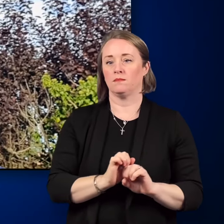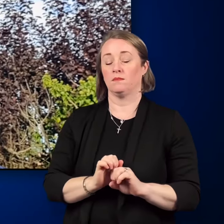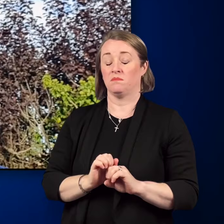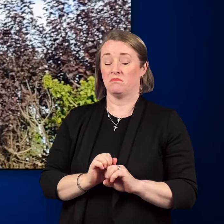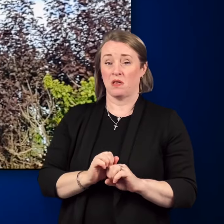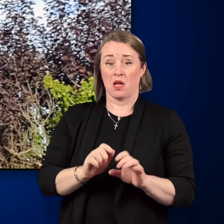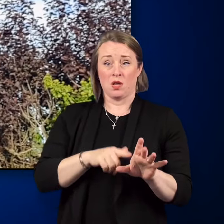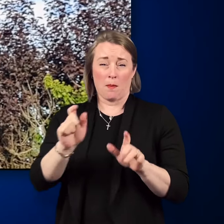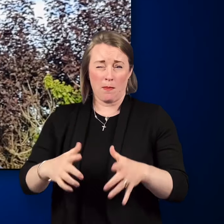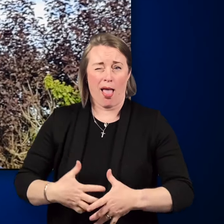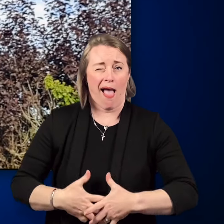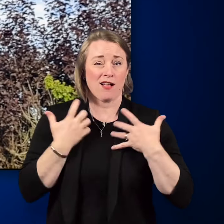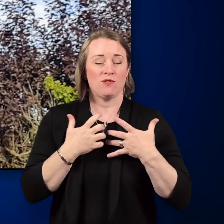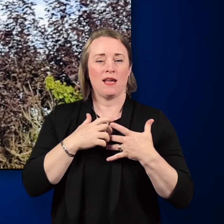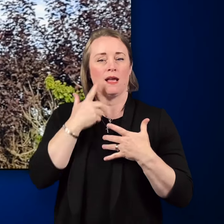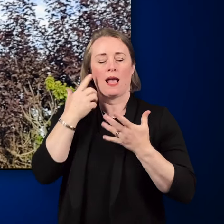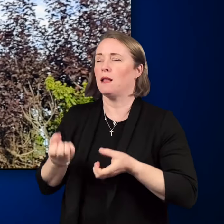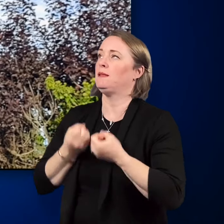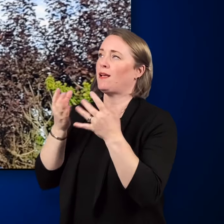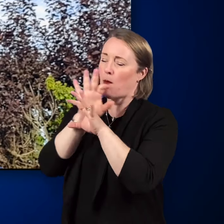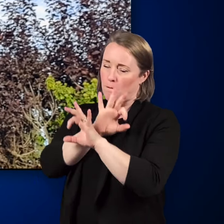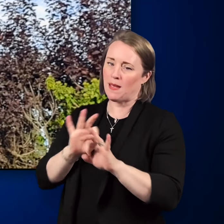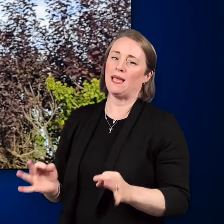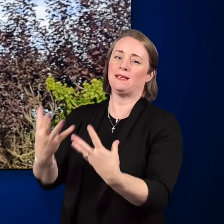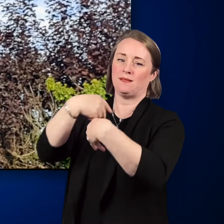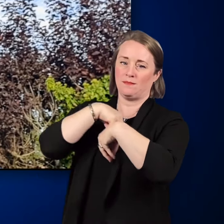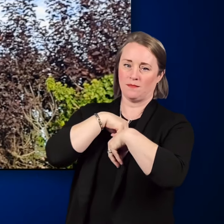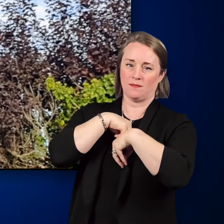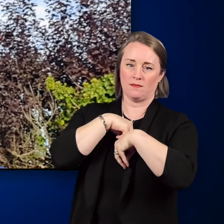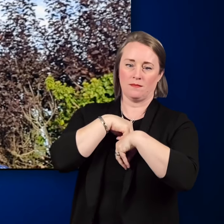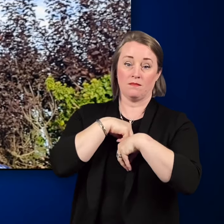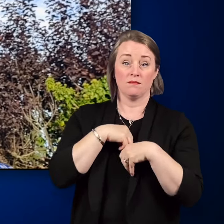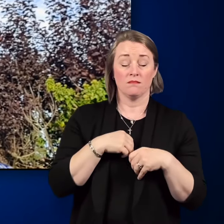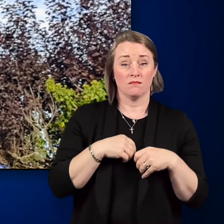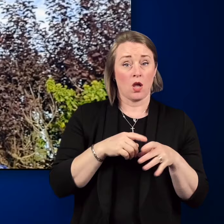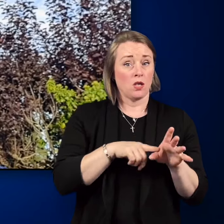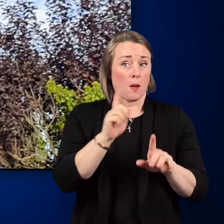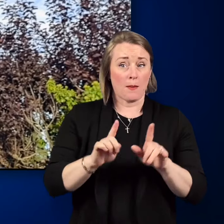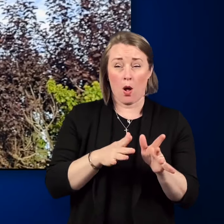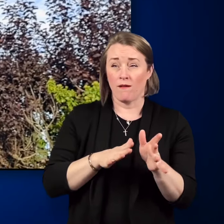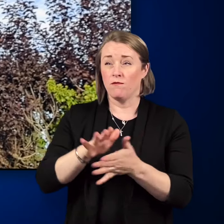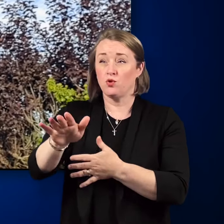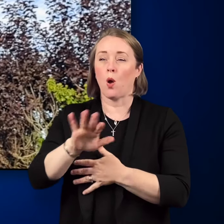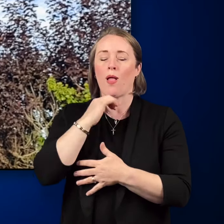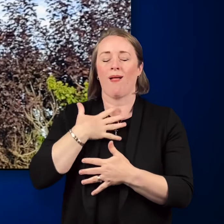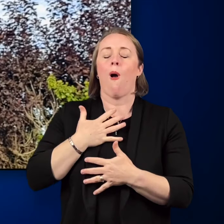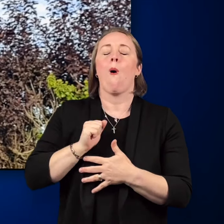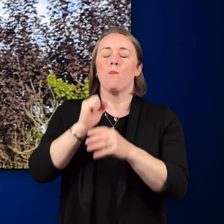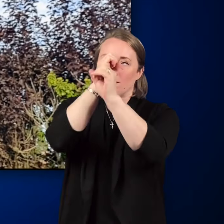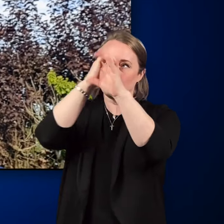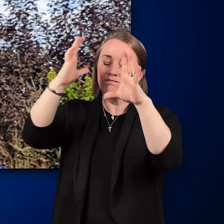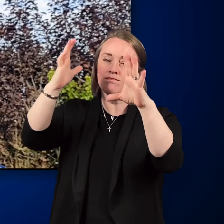secure hope for the future. In these very uncertain times when things are changing so rapidly, they would have stability.